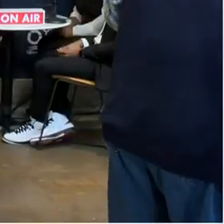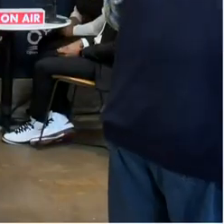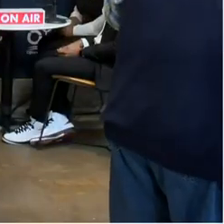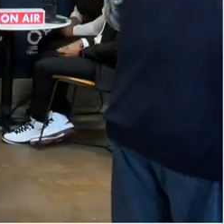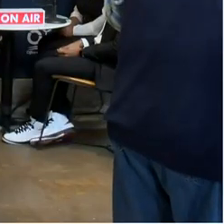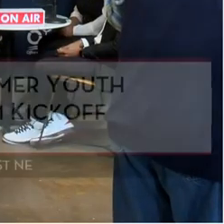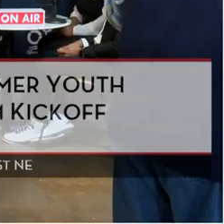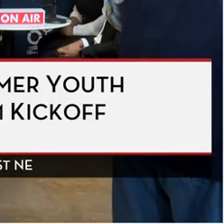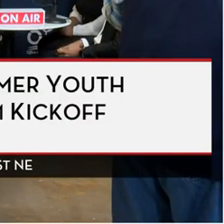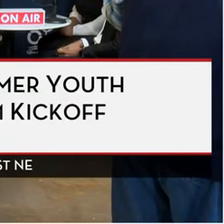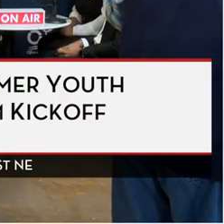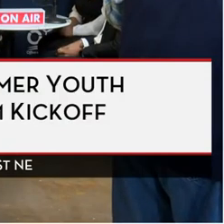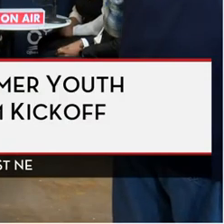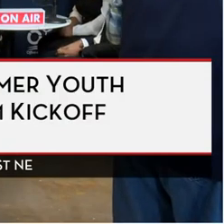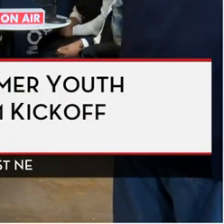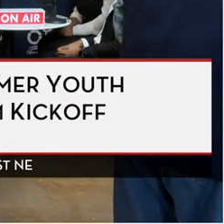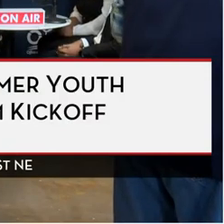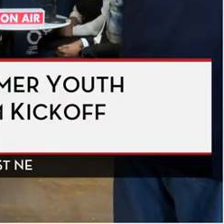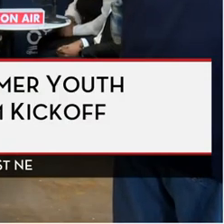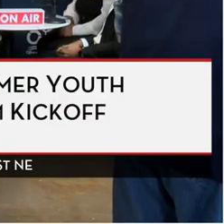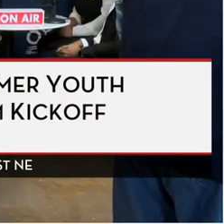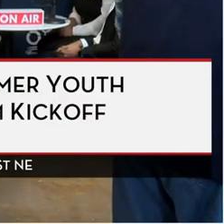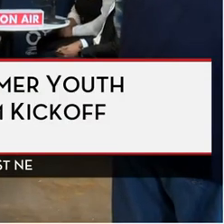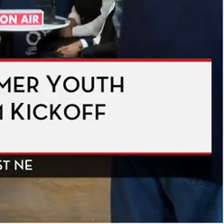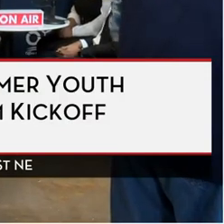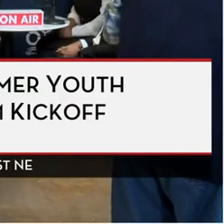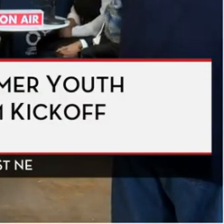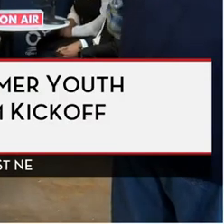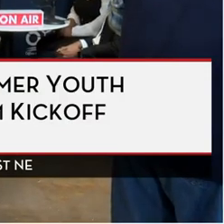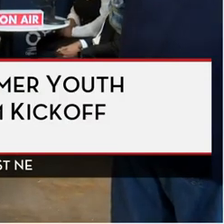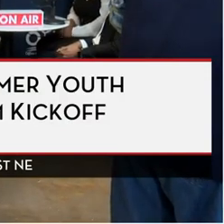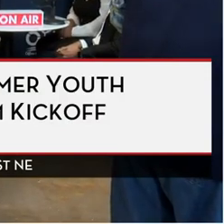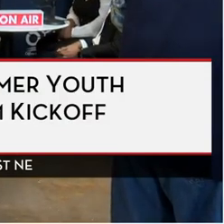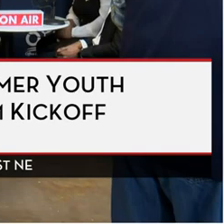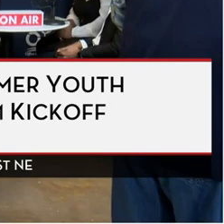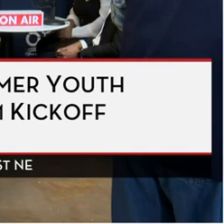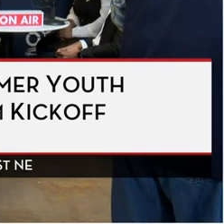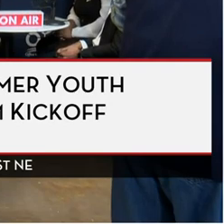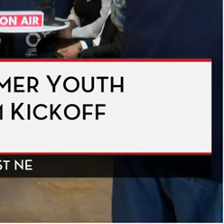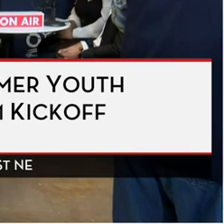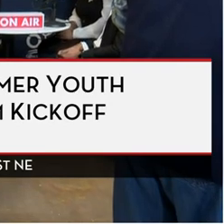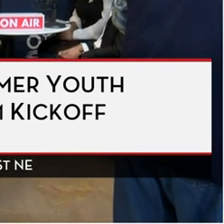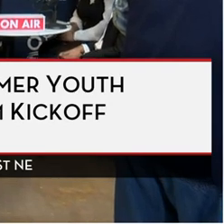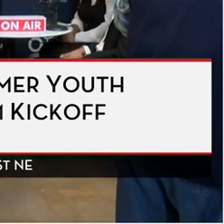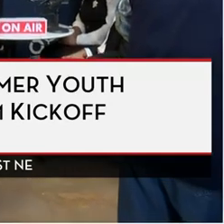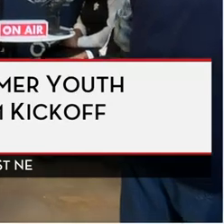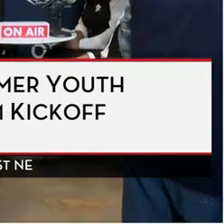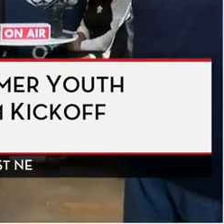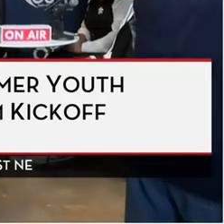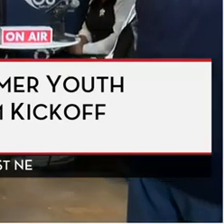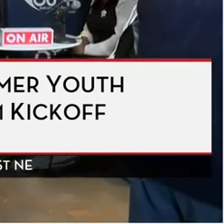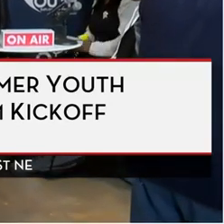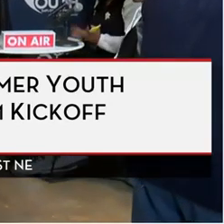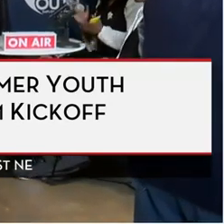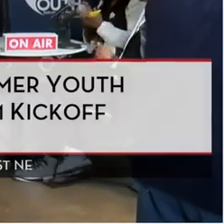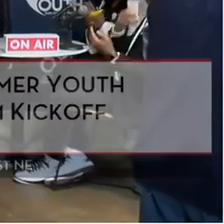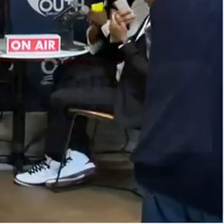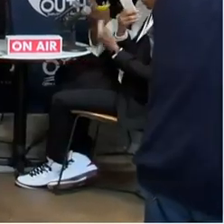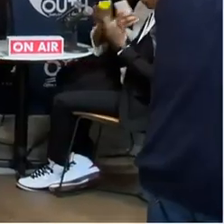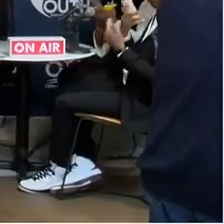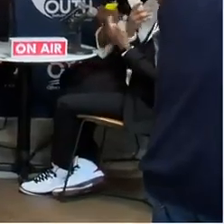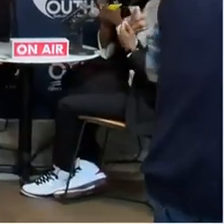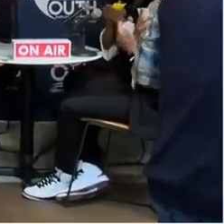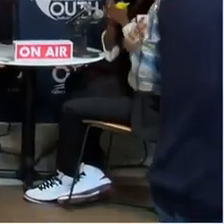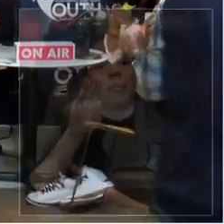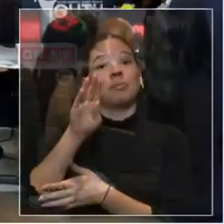Good morning, everybody, and welcome to the 44th year of the Marion S. Berry Summer Youth Employment Program. Y'all can